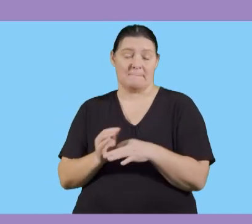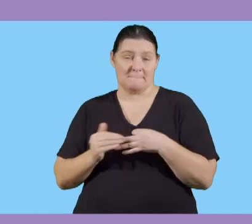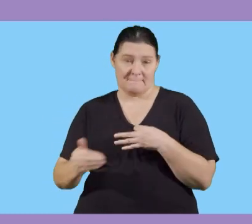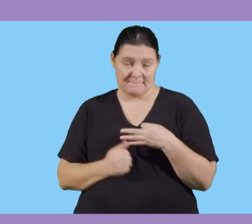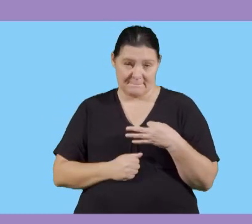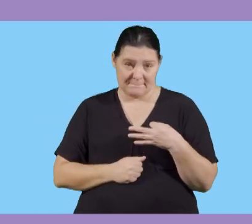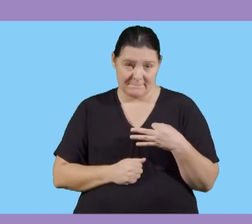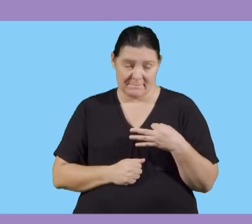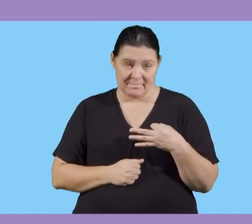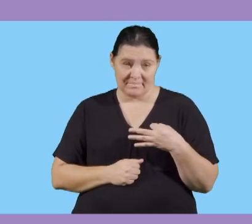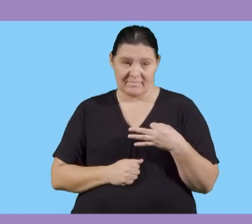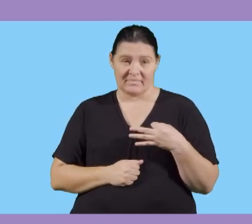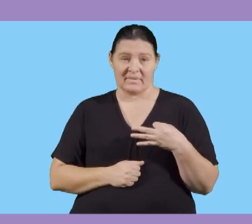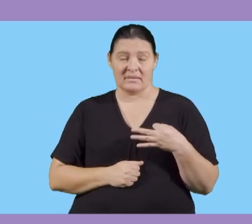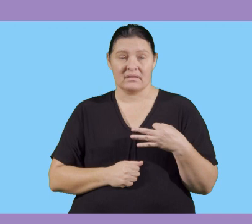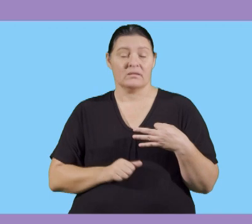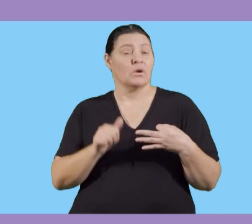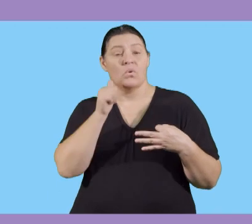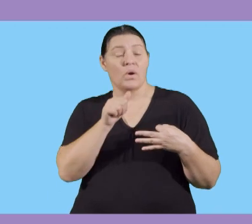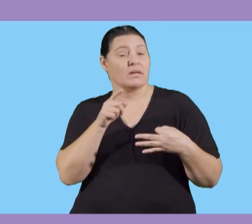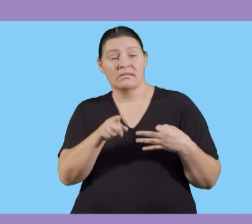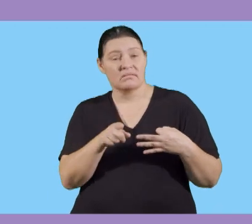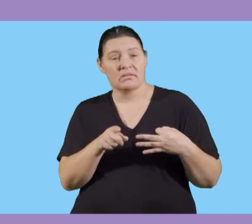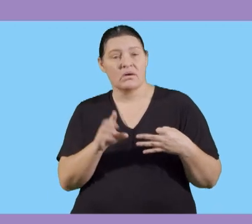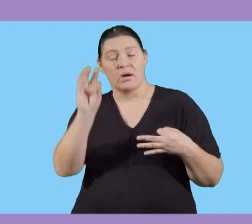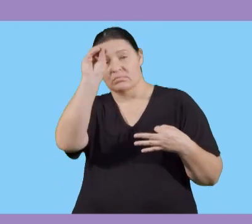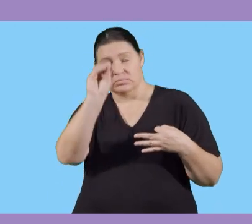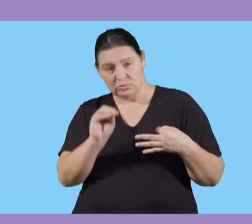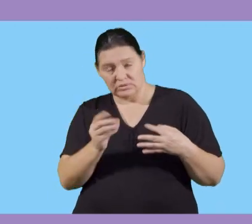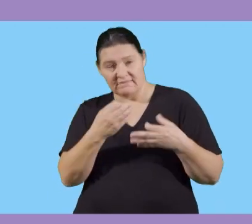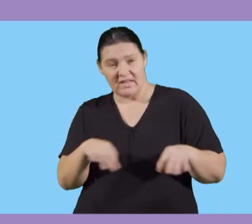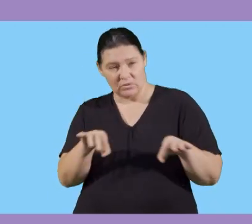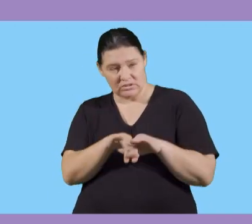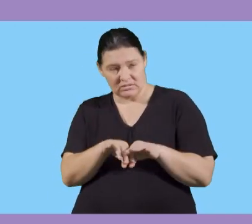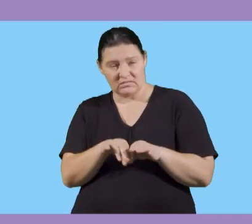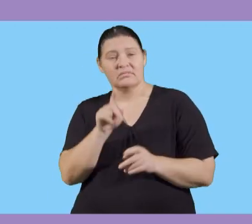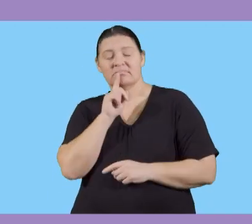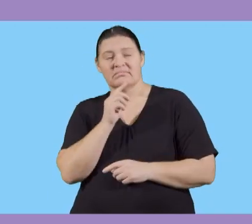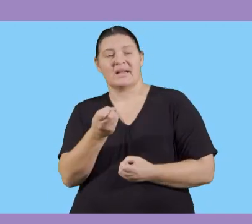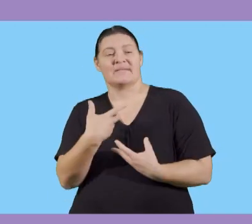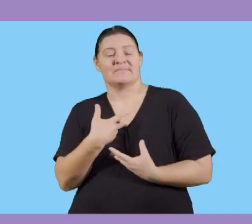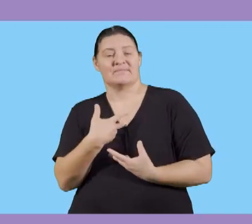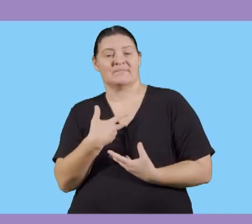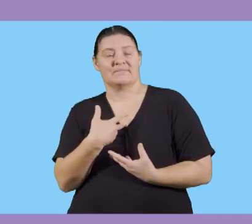time. So when we go and we substitute those values, that is going to give us,